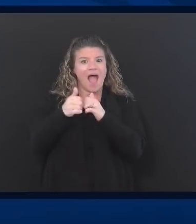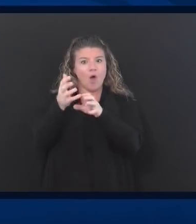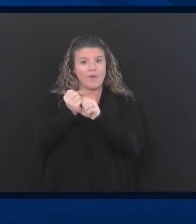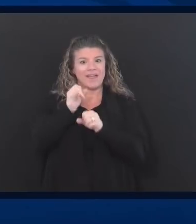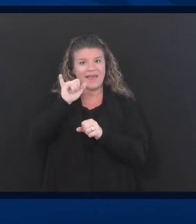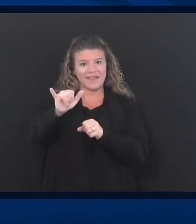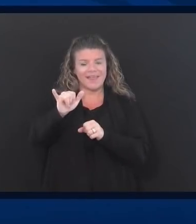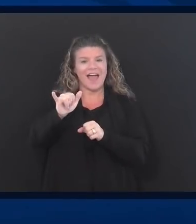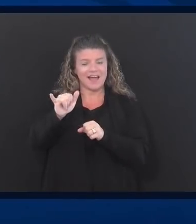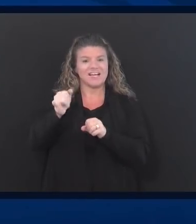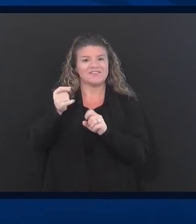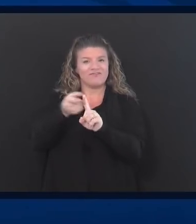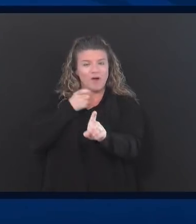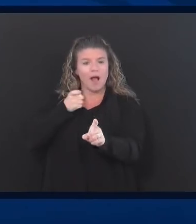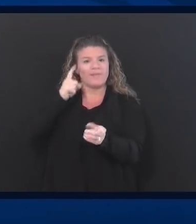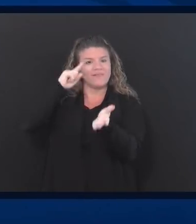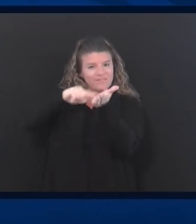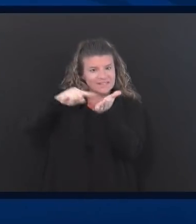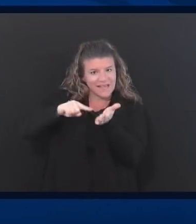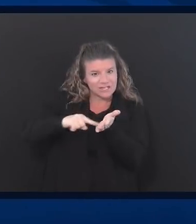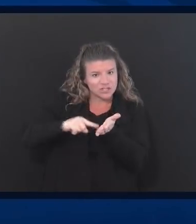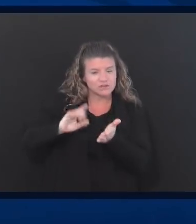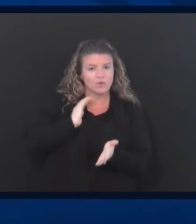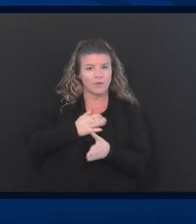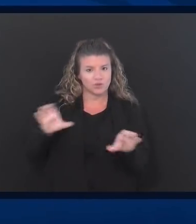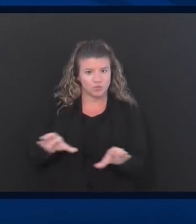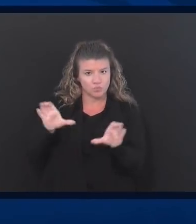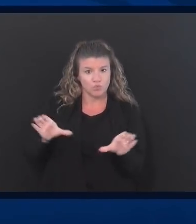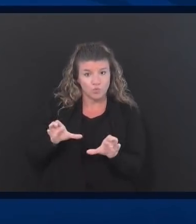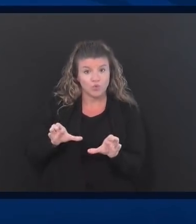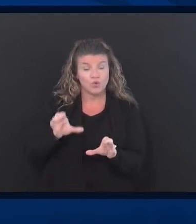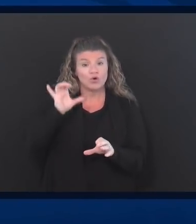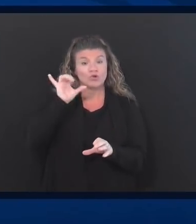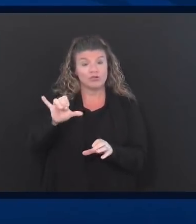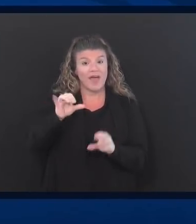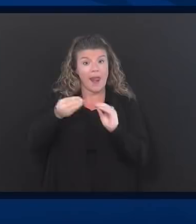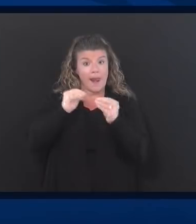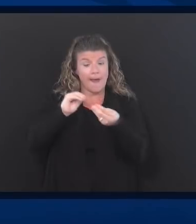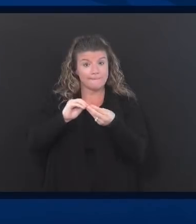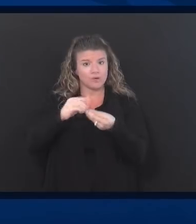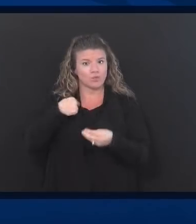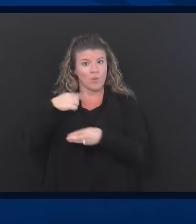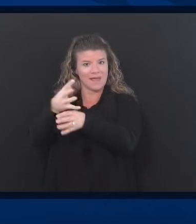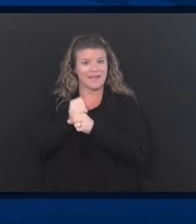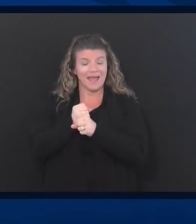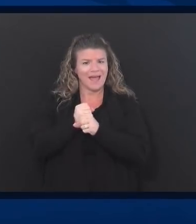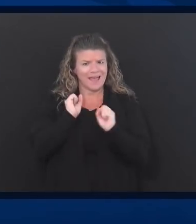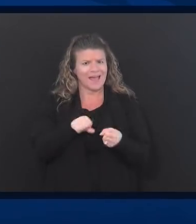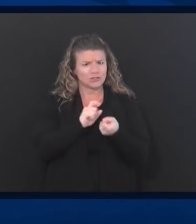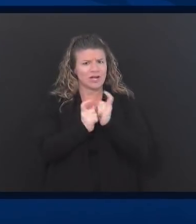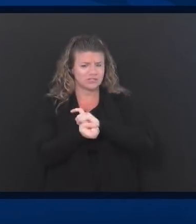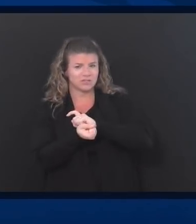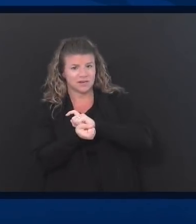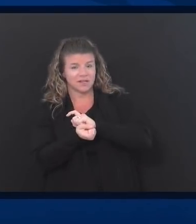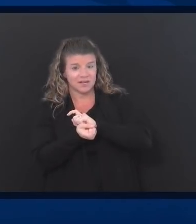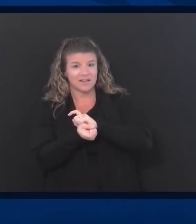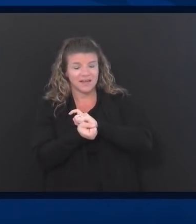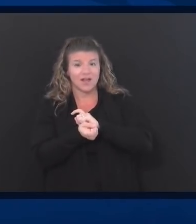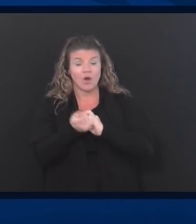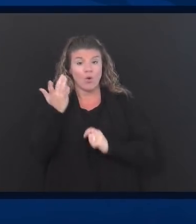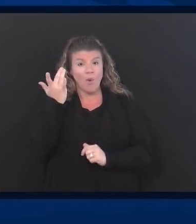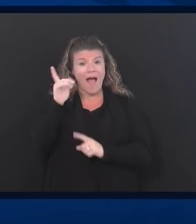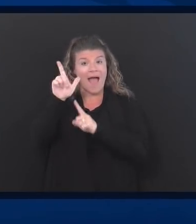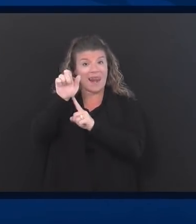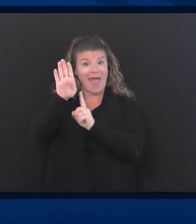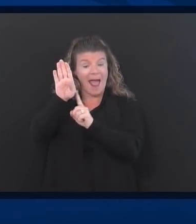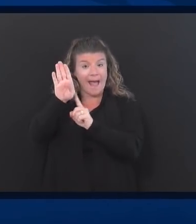you may see that the data that comes in shifts slightly. For example, laboratories may come